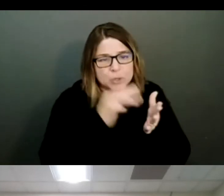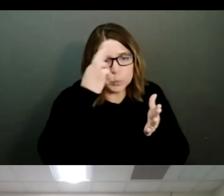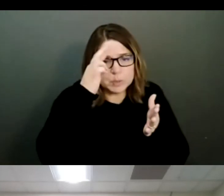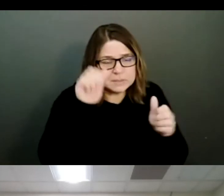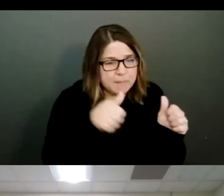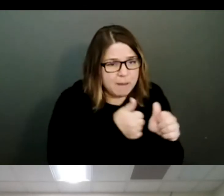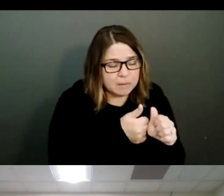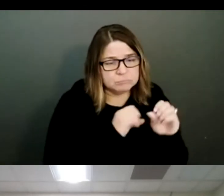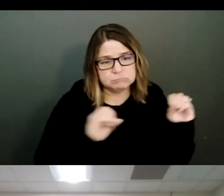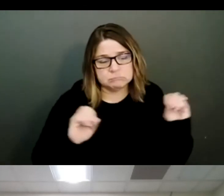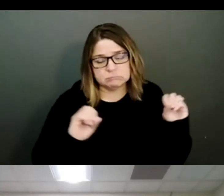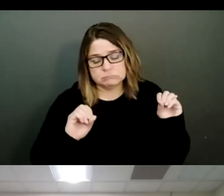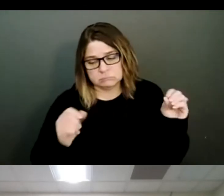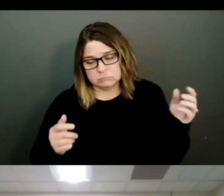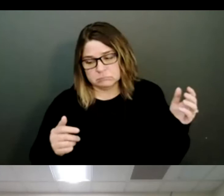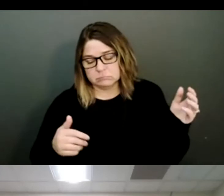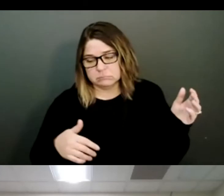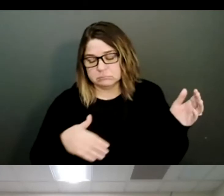no,